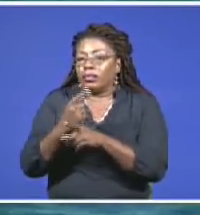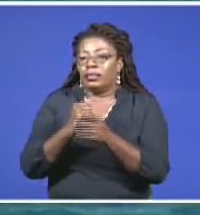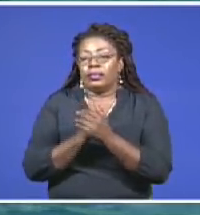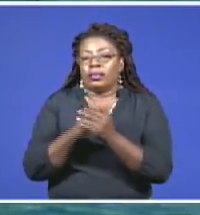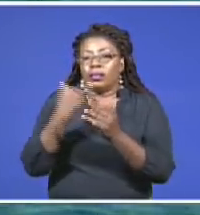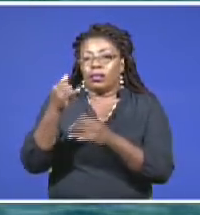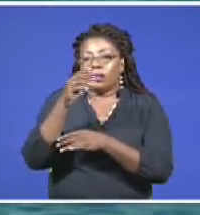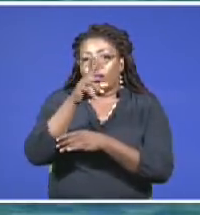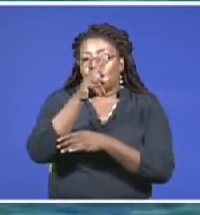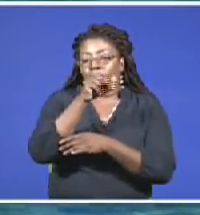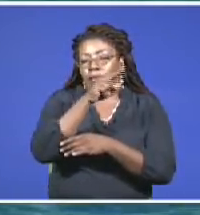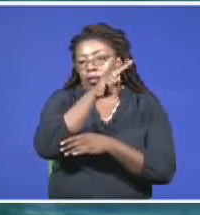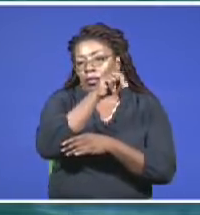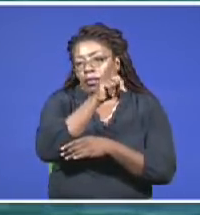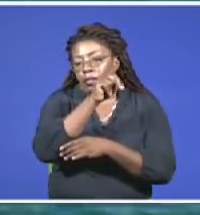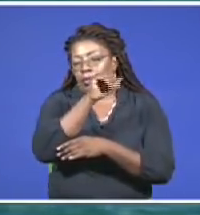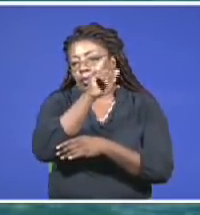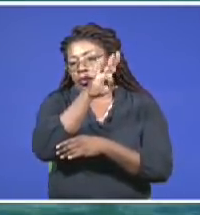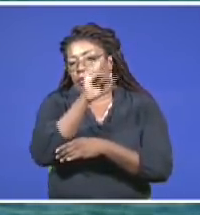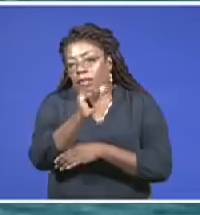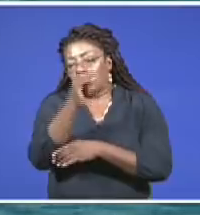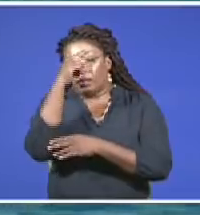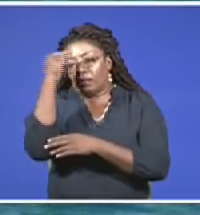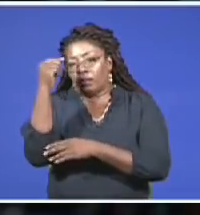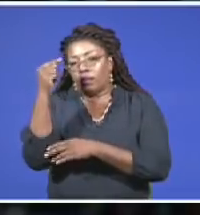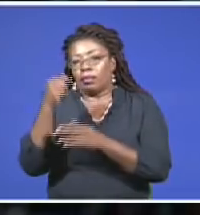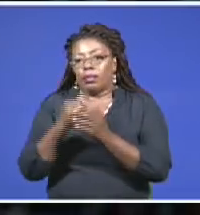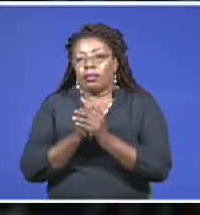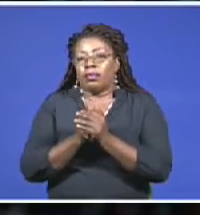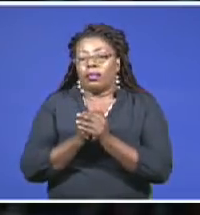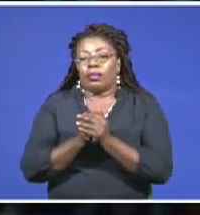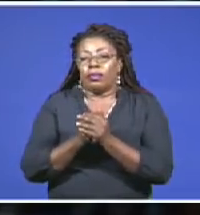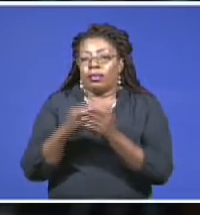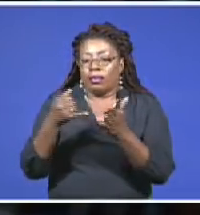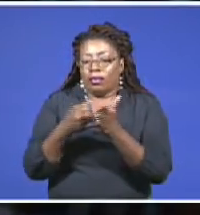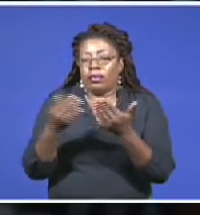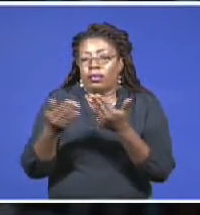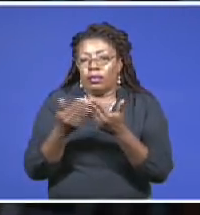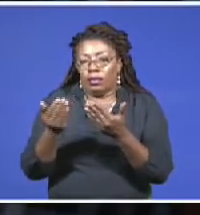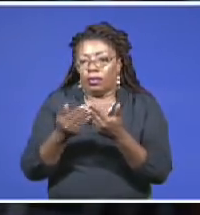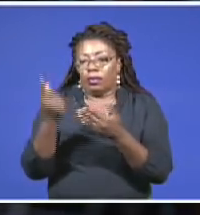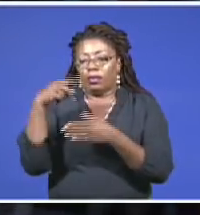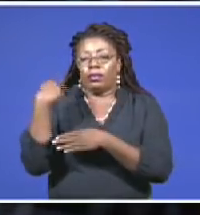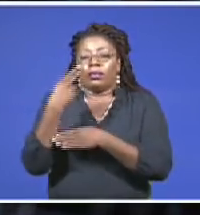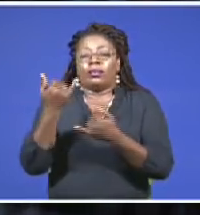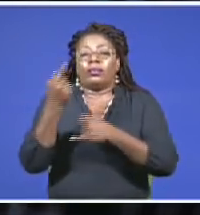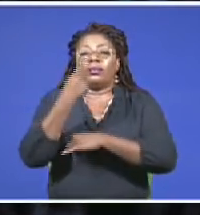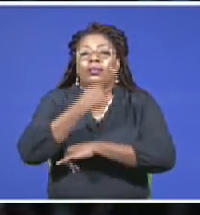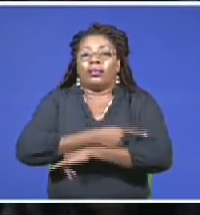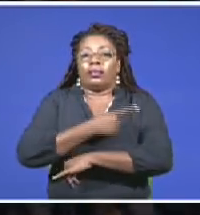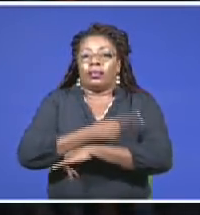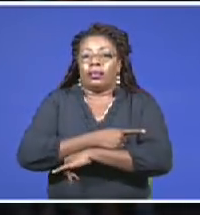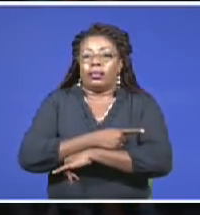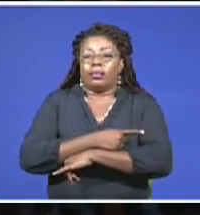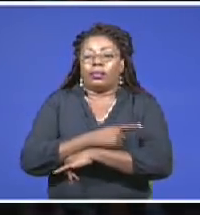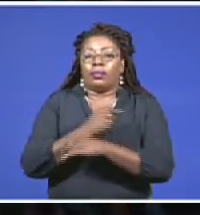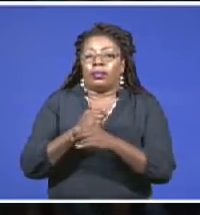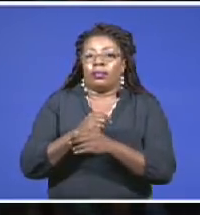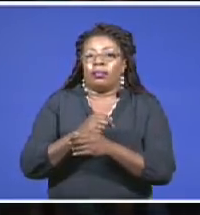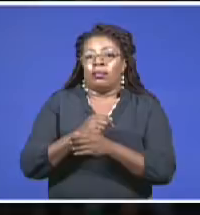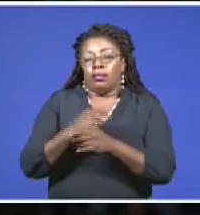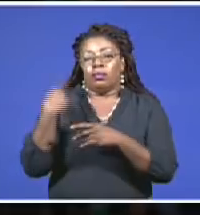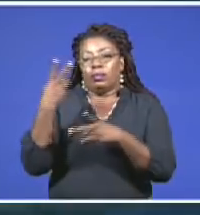Nabi Black, he knew all along Red Stripe could catch the barber. That was an easy one for us today, man. I don't know as the wind stay up,